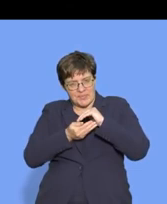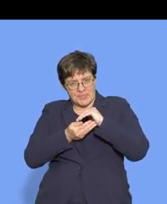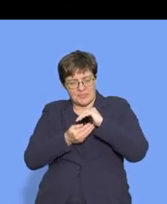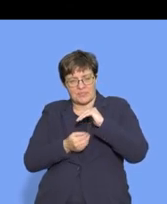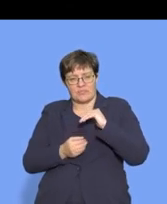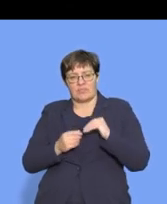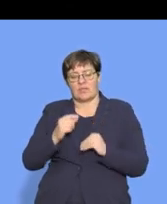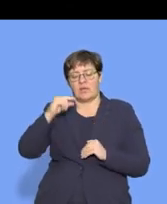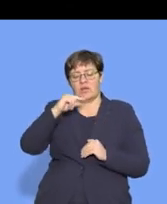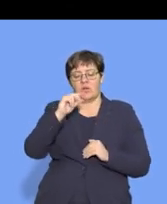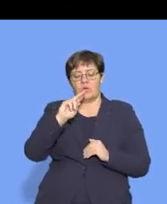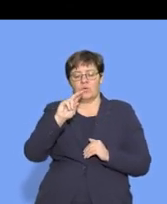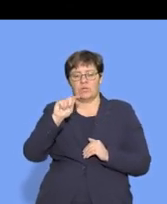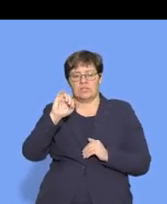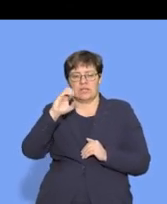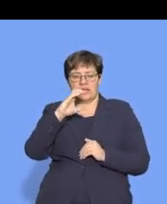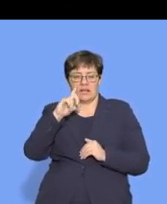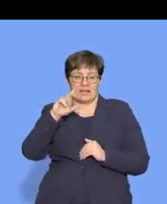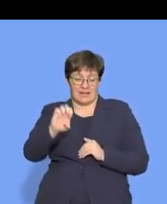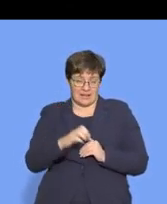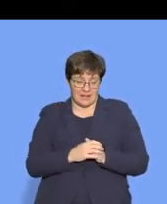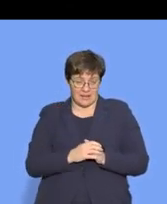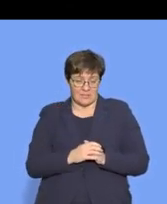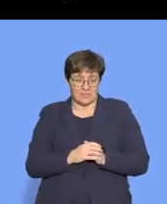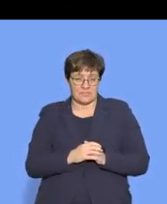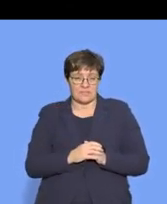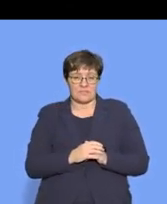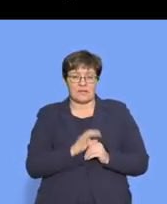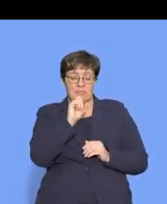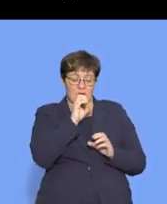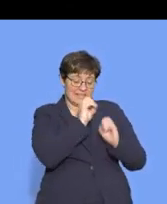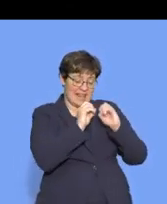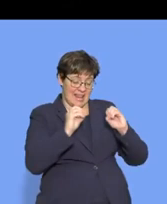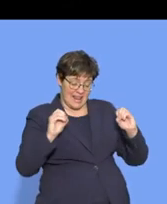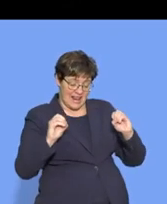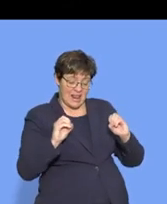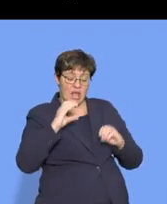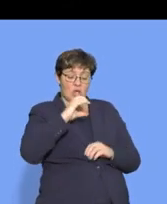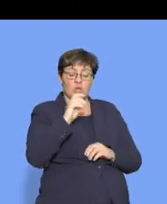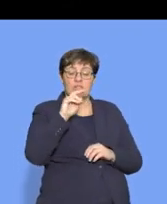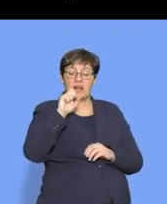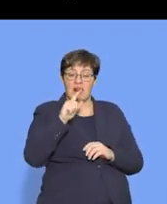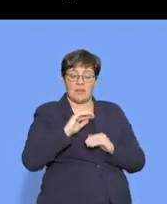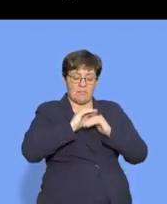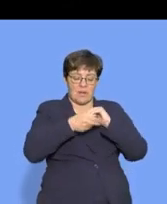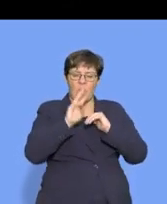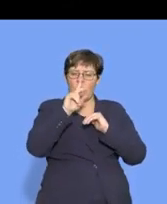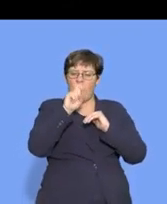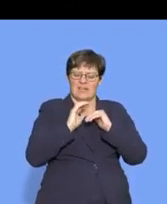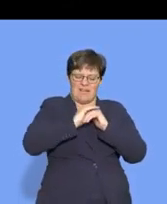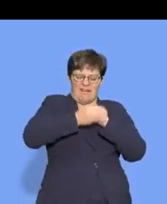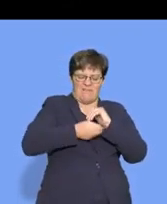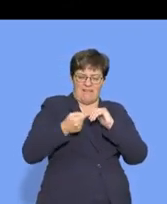cuticle. Okay, so the epidermis itself is the cells, the cuticle is the waxy covering,